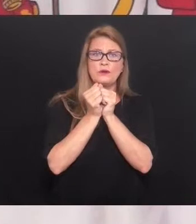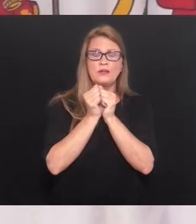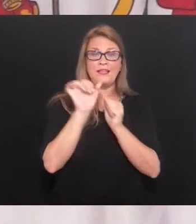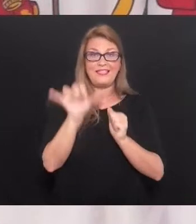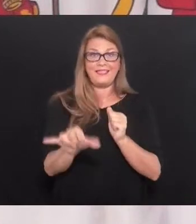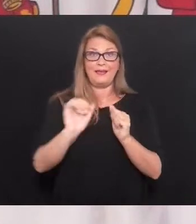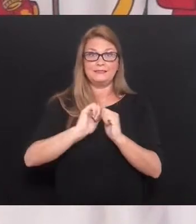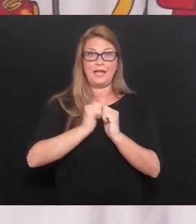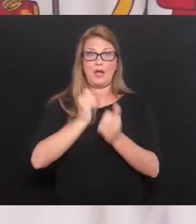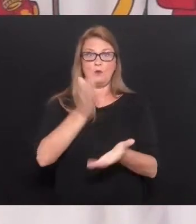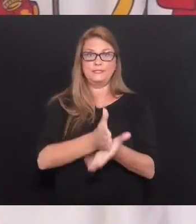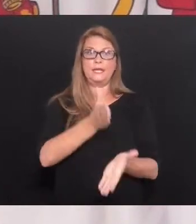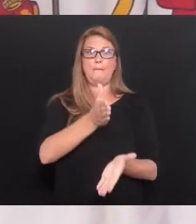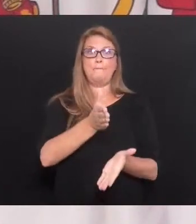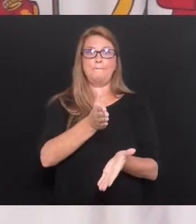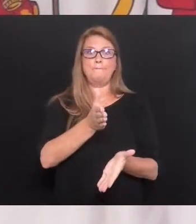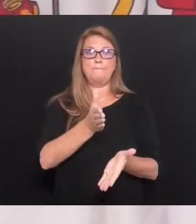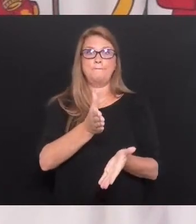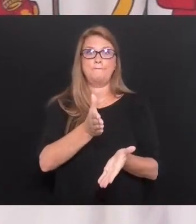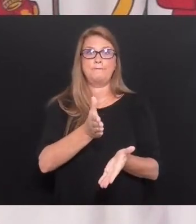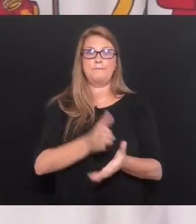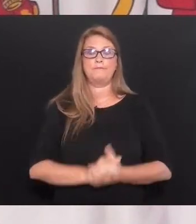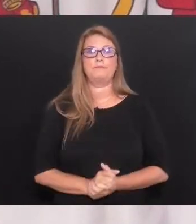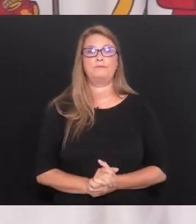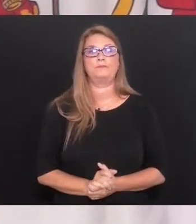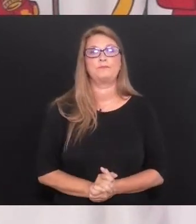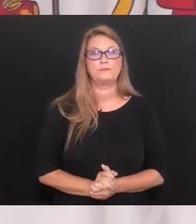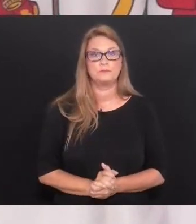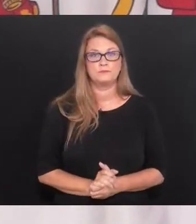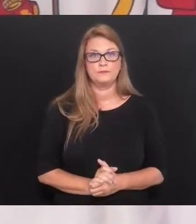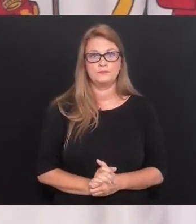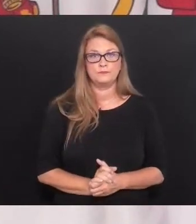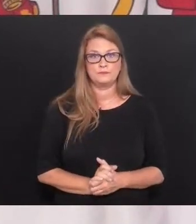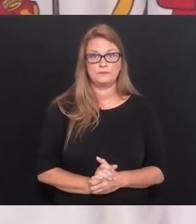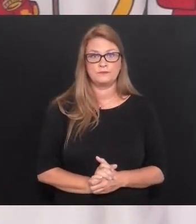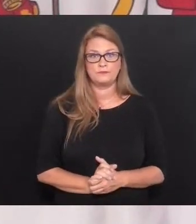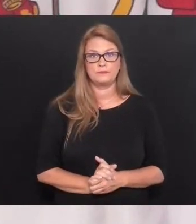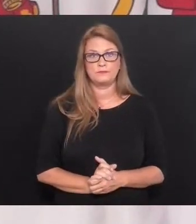it. We won't stop it any other way.